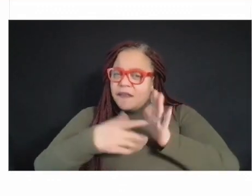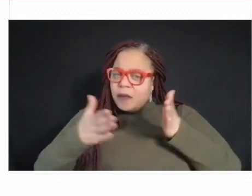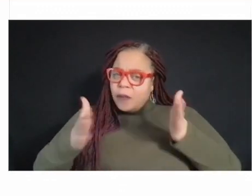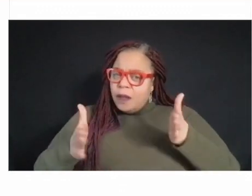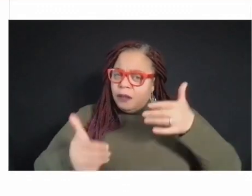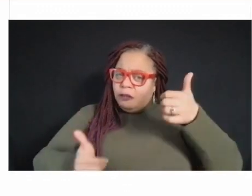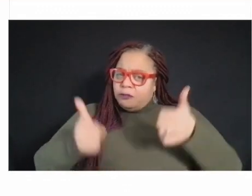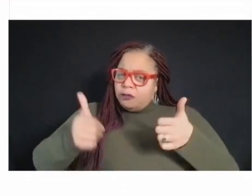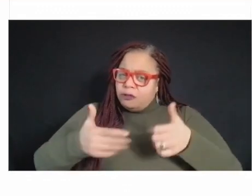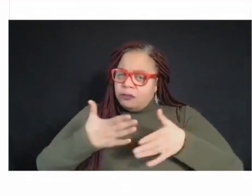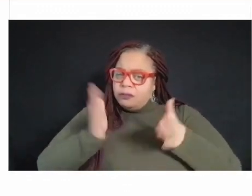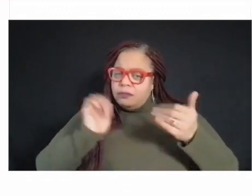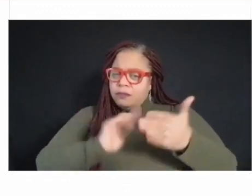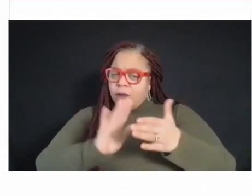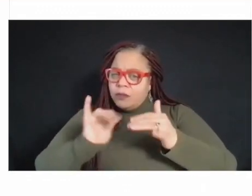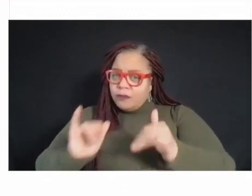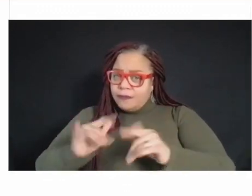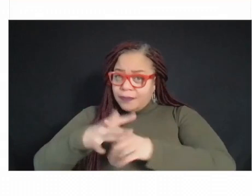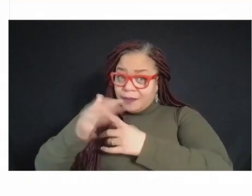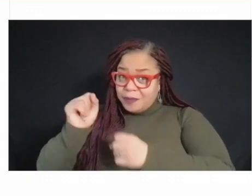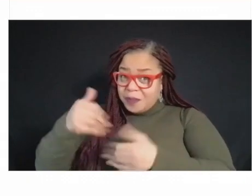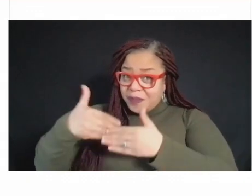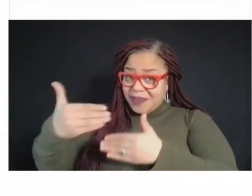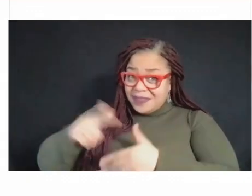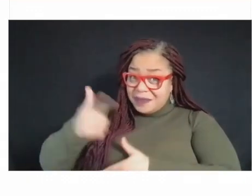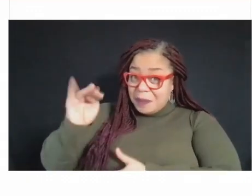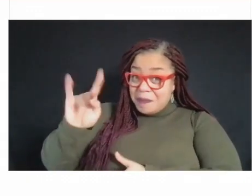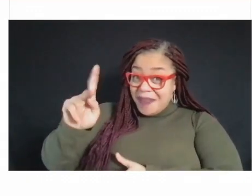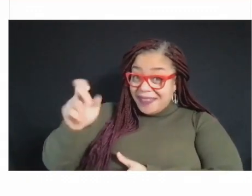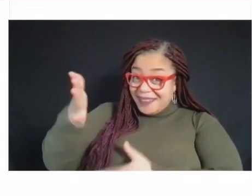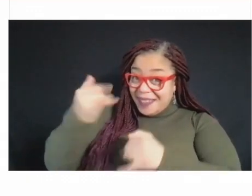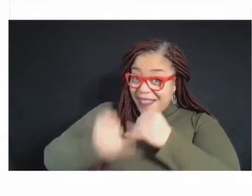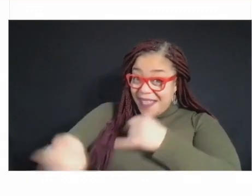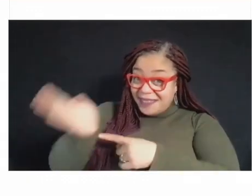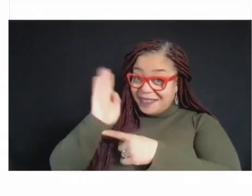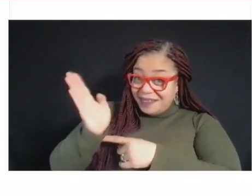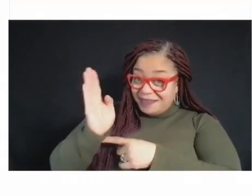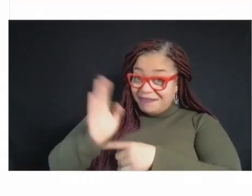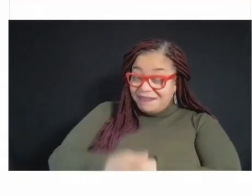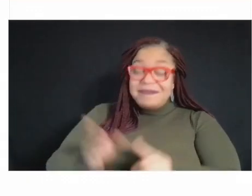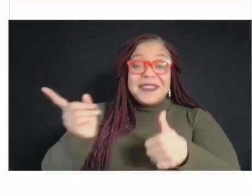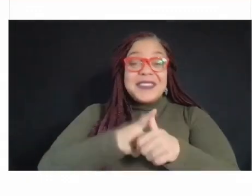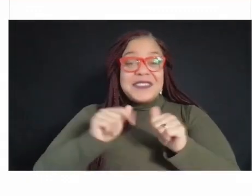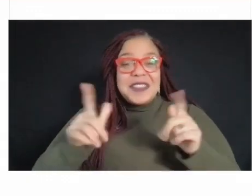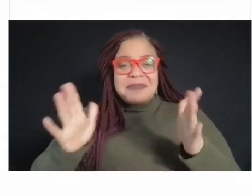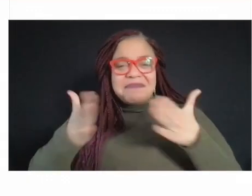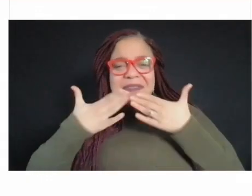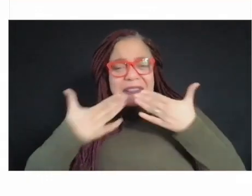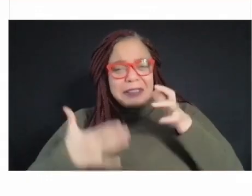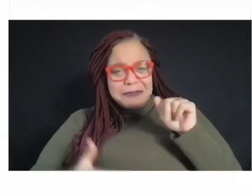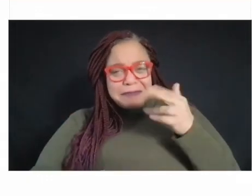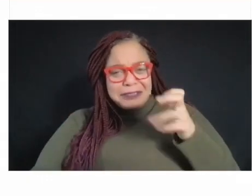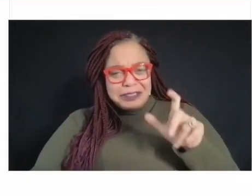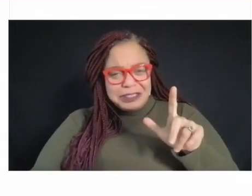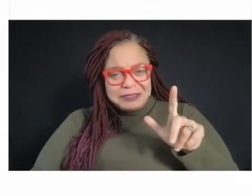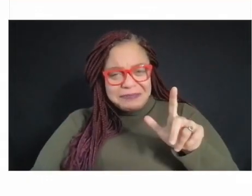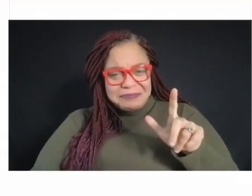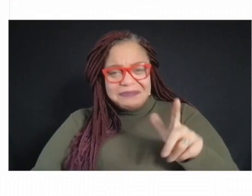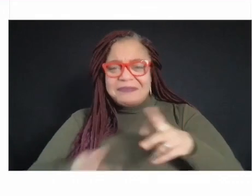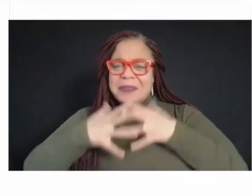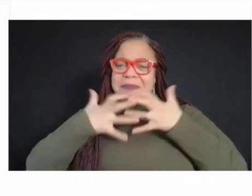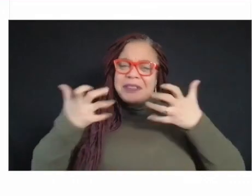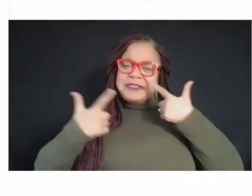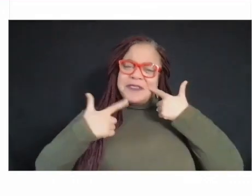for the last presentation. First of all, thank you, Rachel, very much for having me and the opportunity to be here. Let me preface